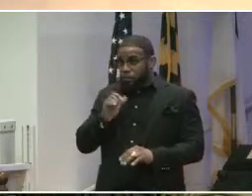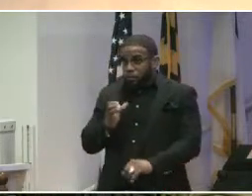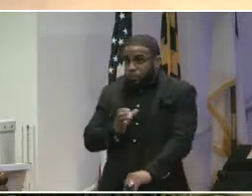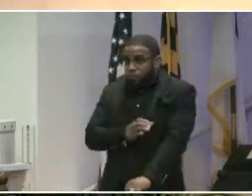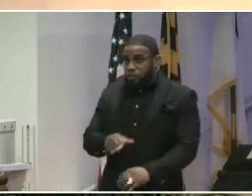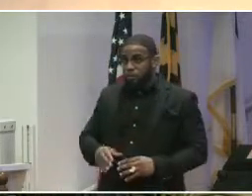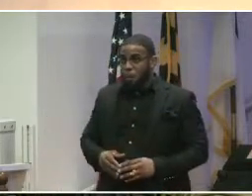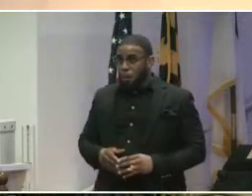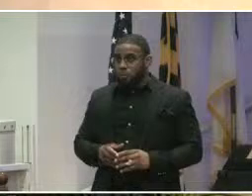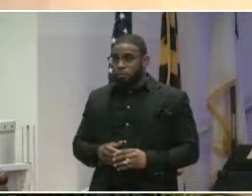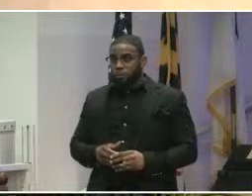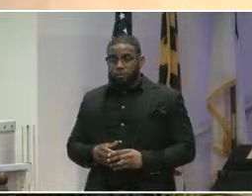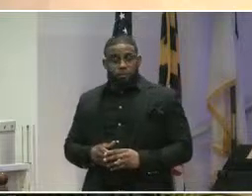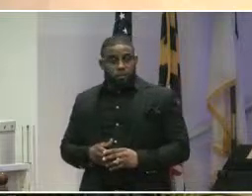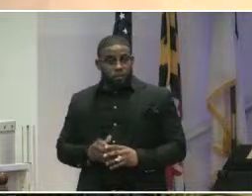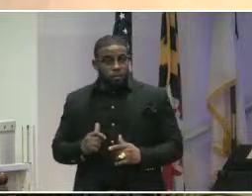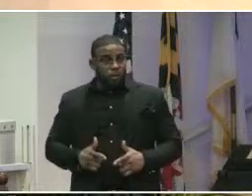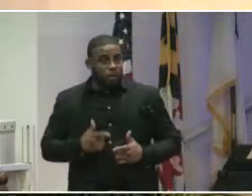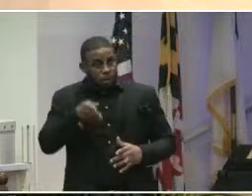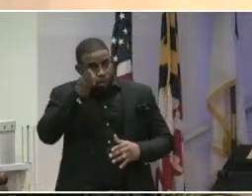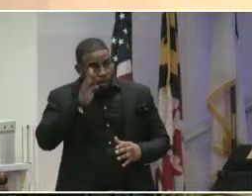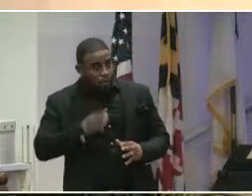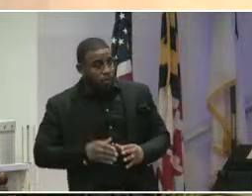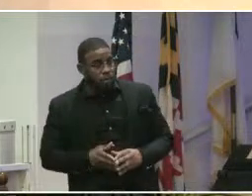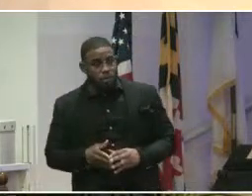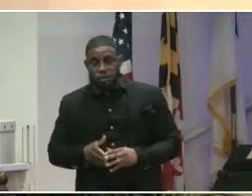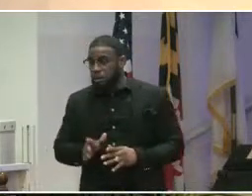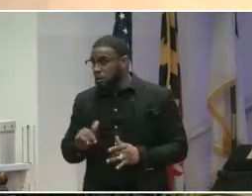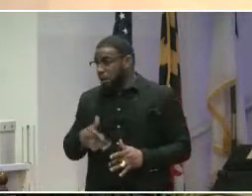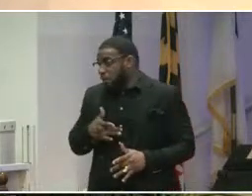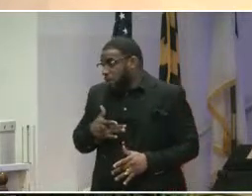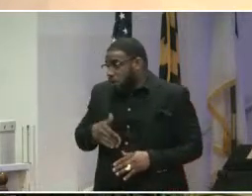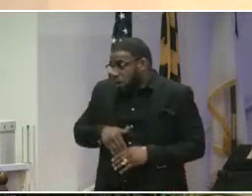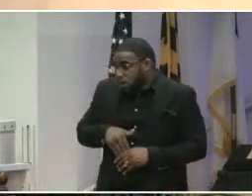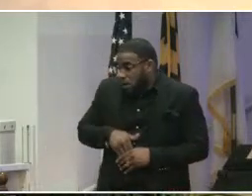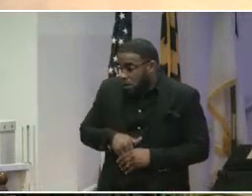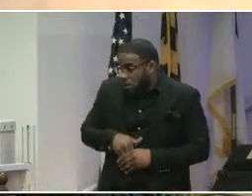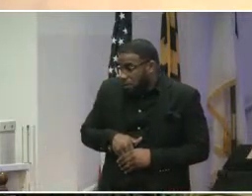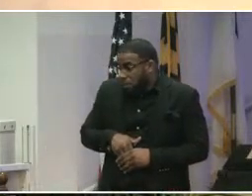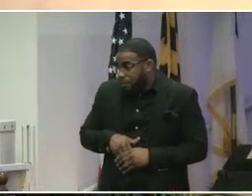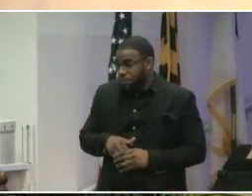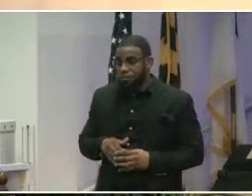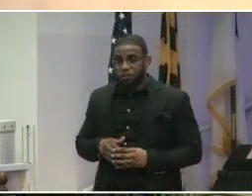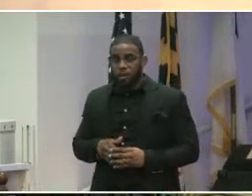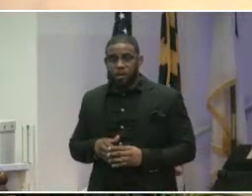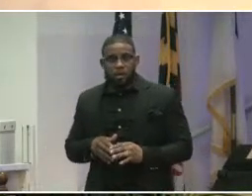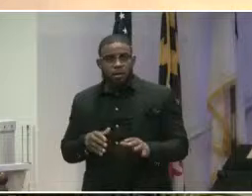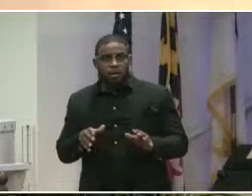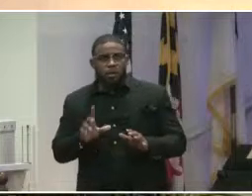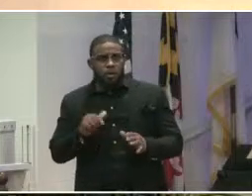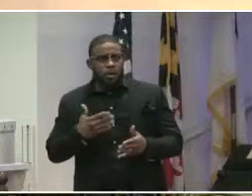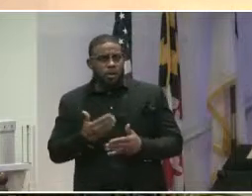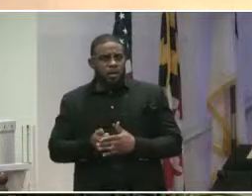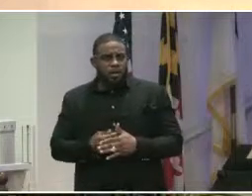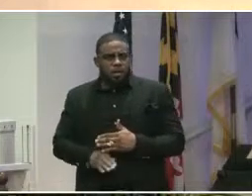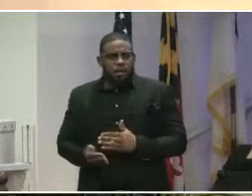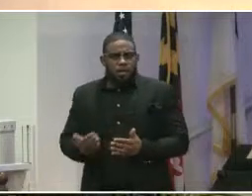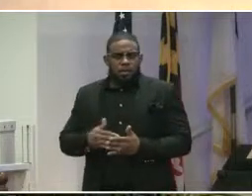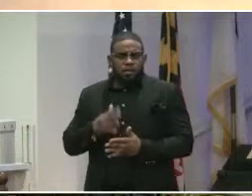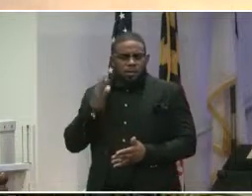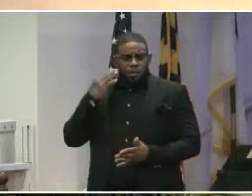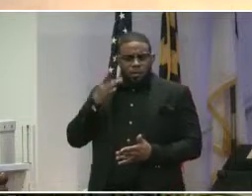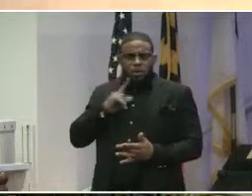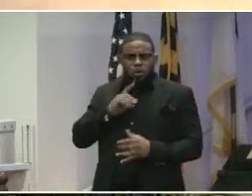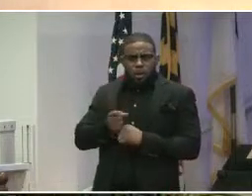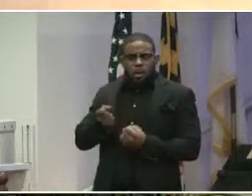power of the living God. You can feel it on the inside of you. When you get this born-again